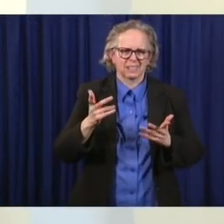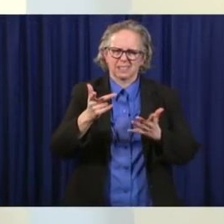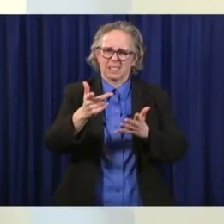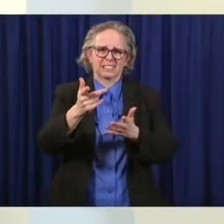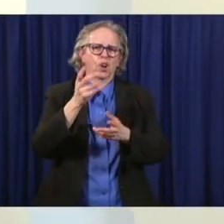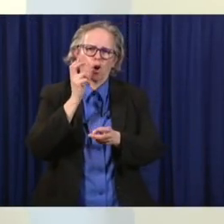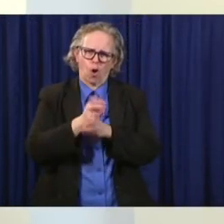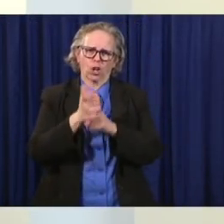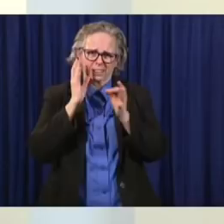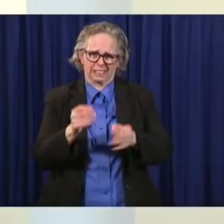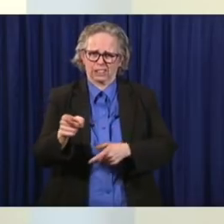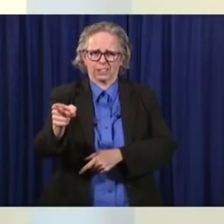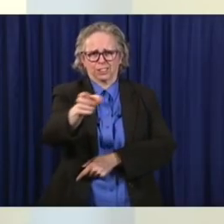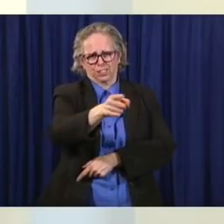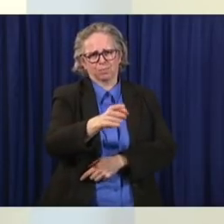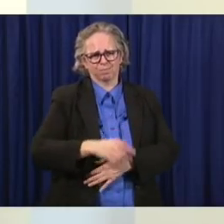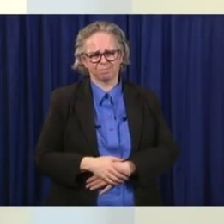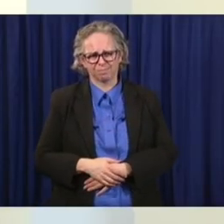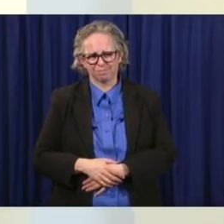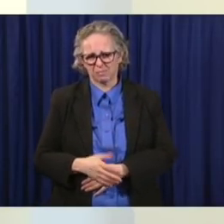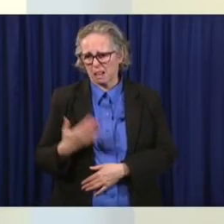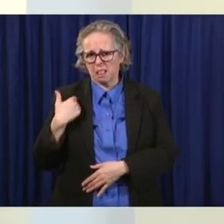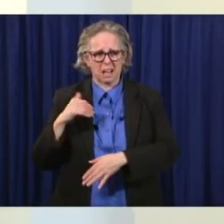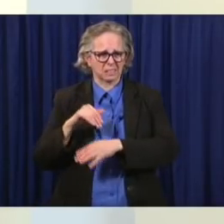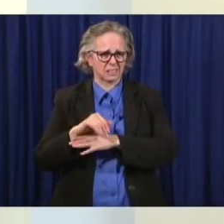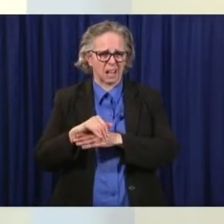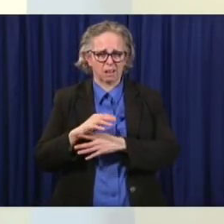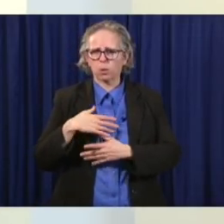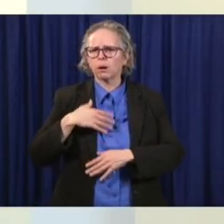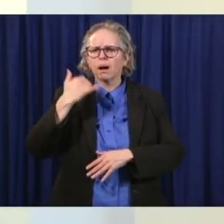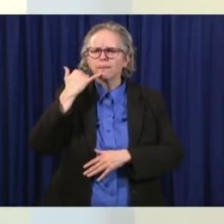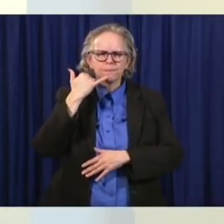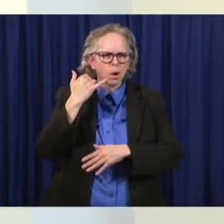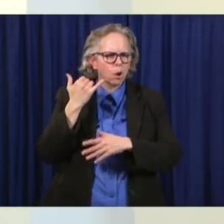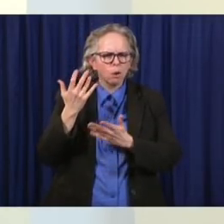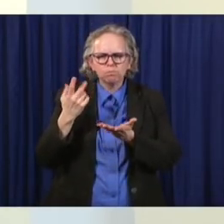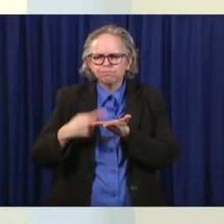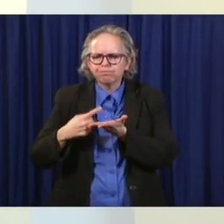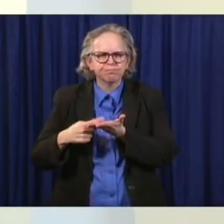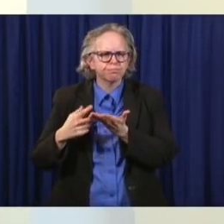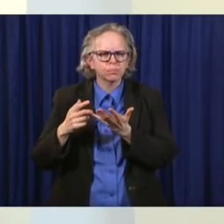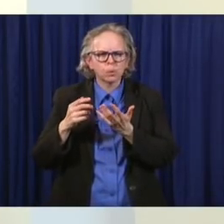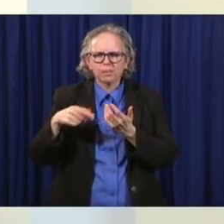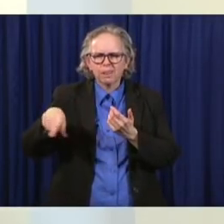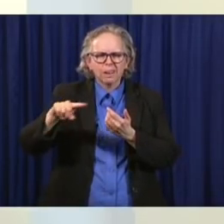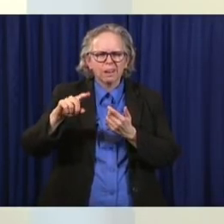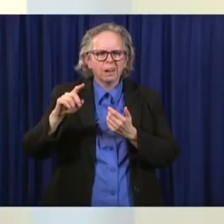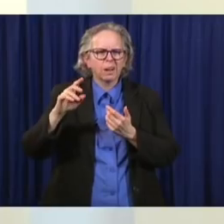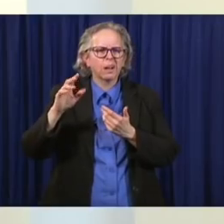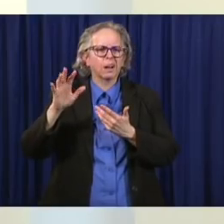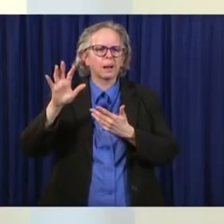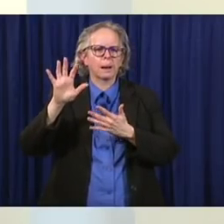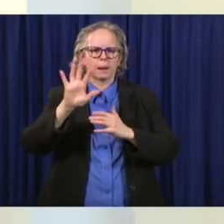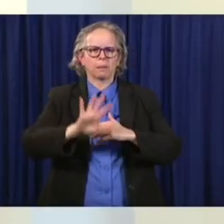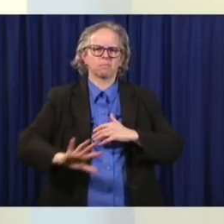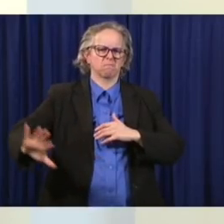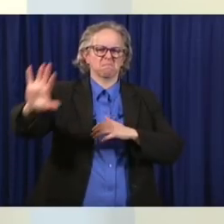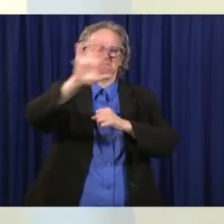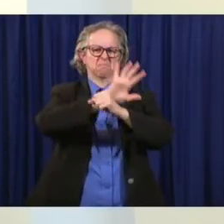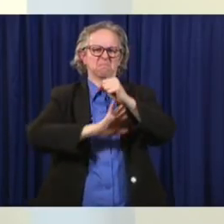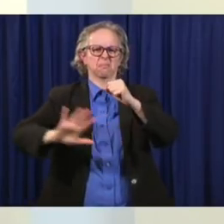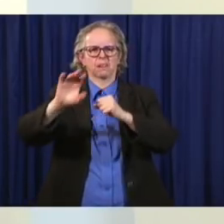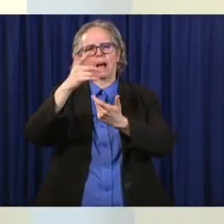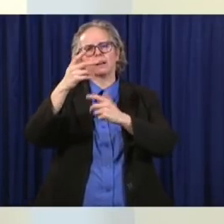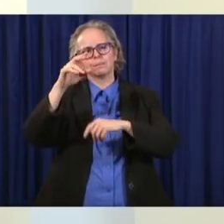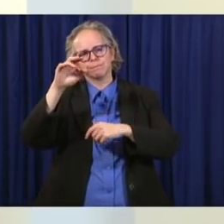And I was on the phone last night with all the surrounding states. We have like evening calls